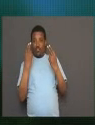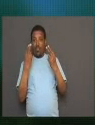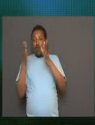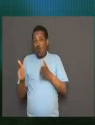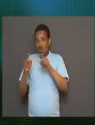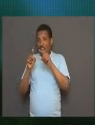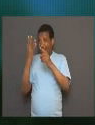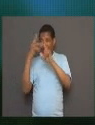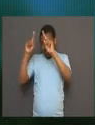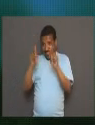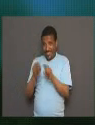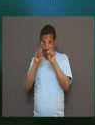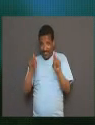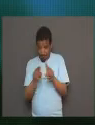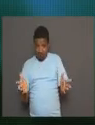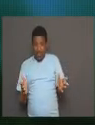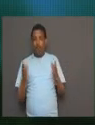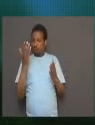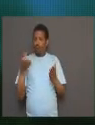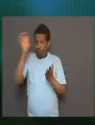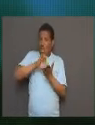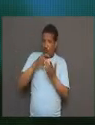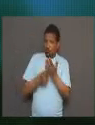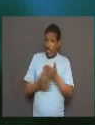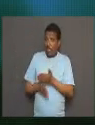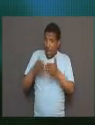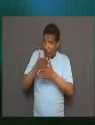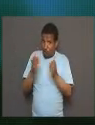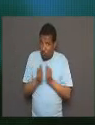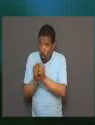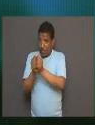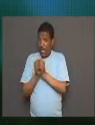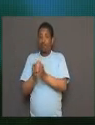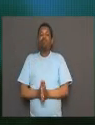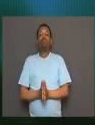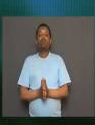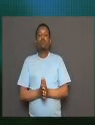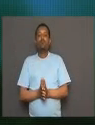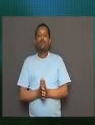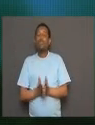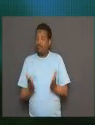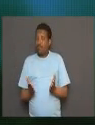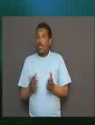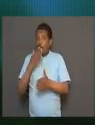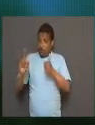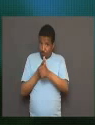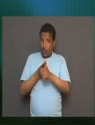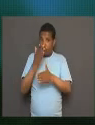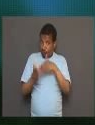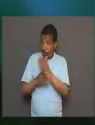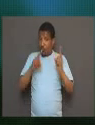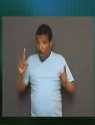proportional squares. Let us review the steps together. In step 1,